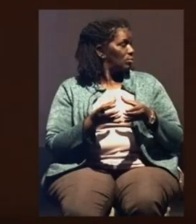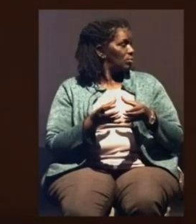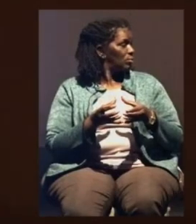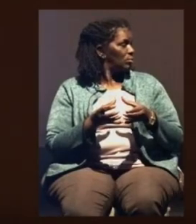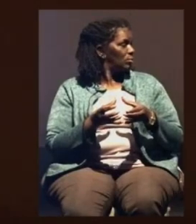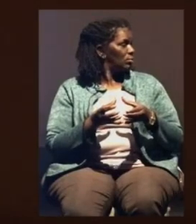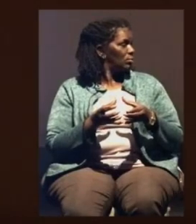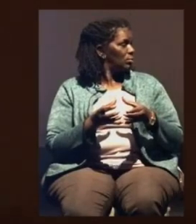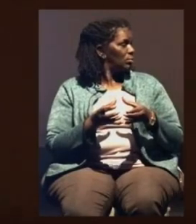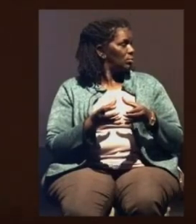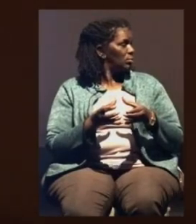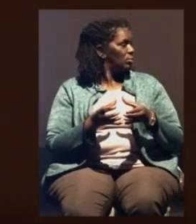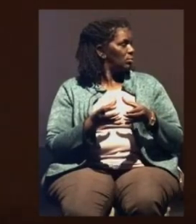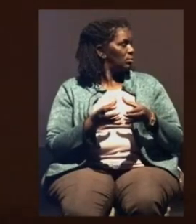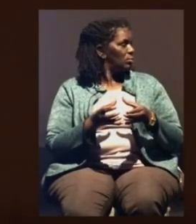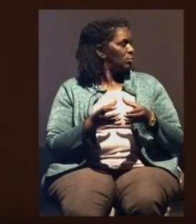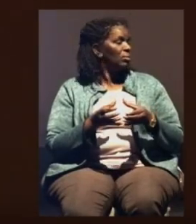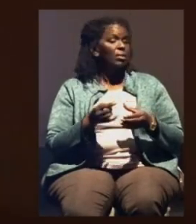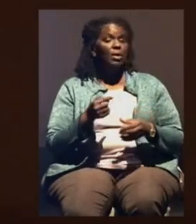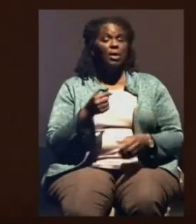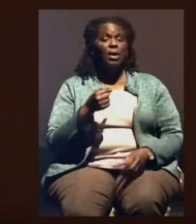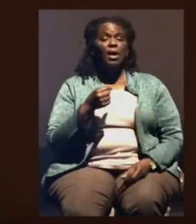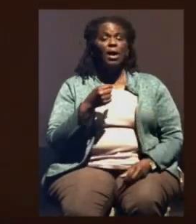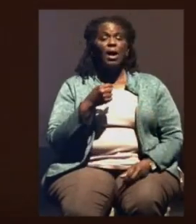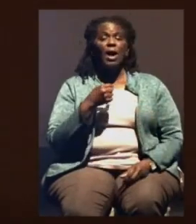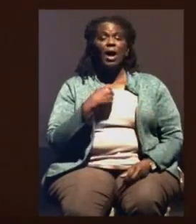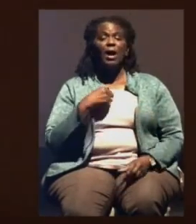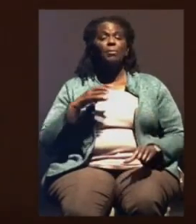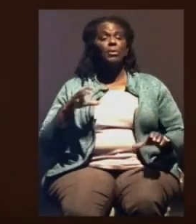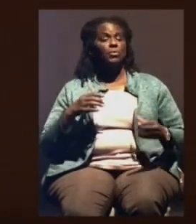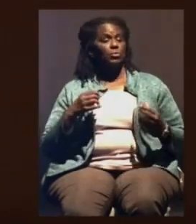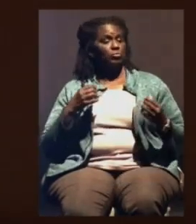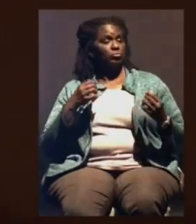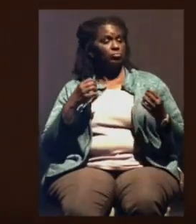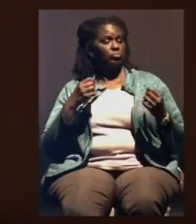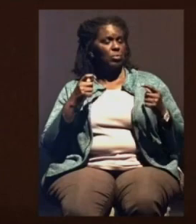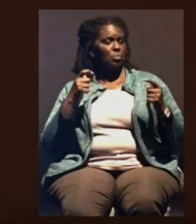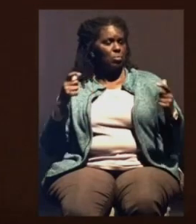So I'm going to take on what I think is a very audacious task today.